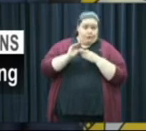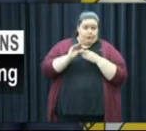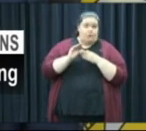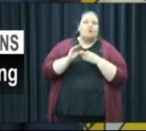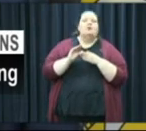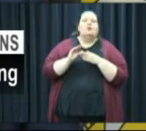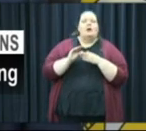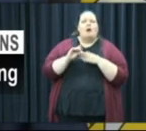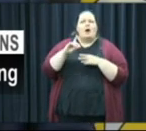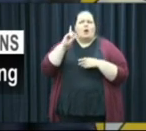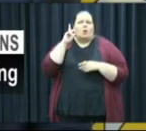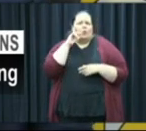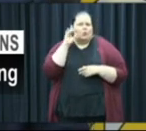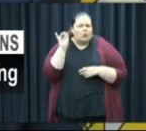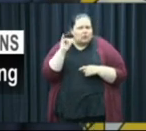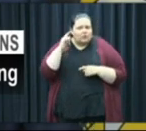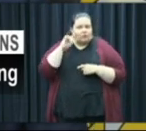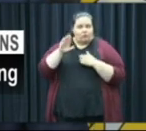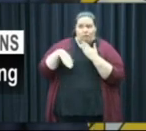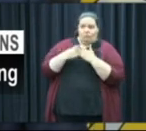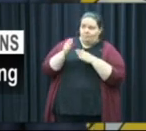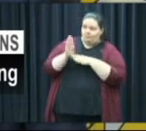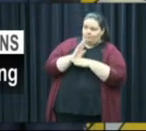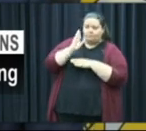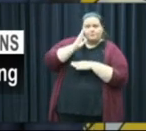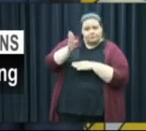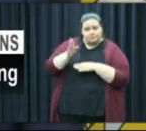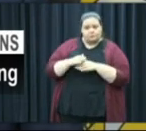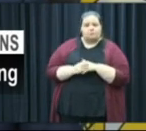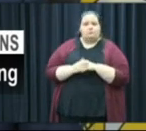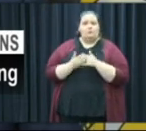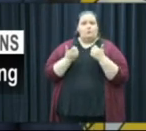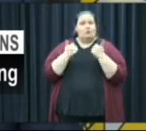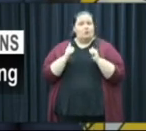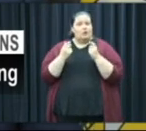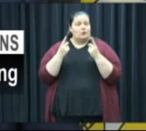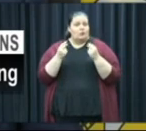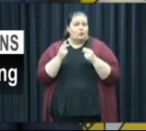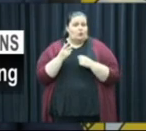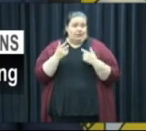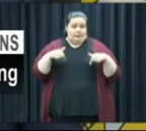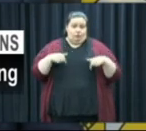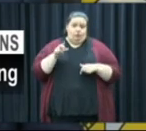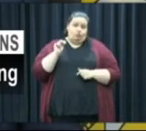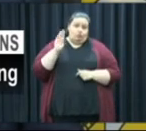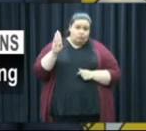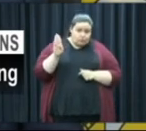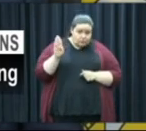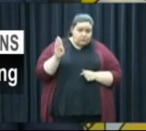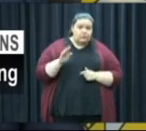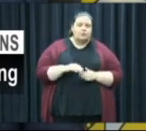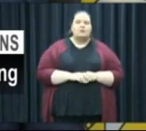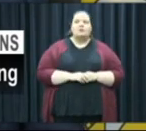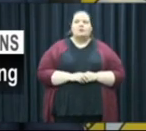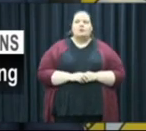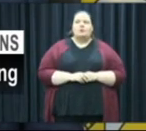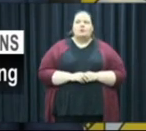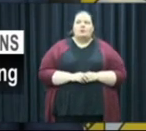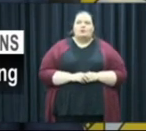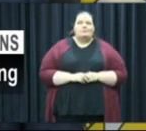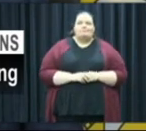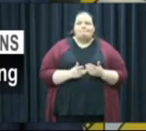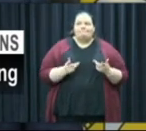what that looks like for all businesses. You know, what we're trying to do as a province is to measure how we can